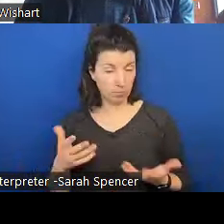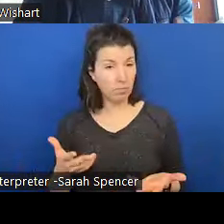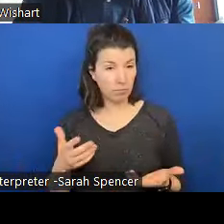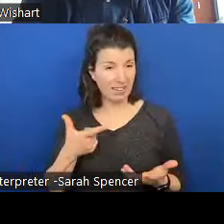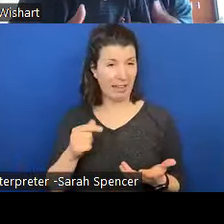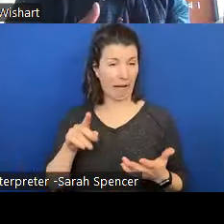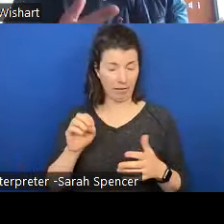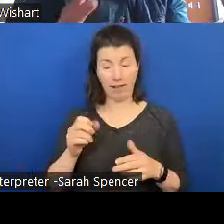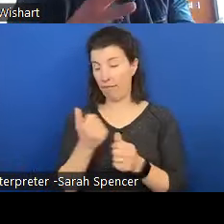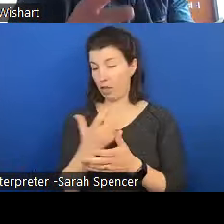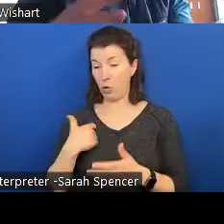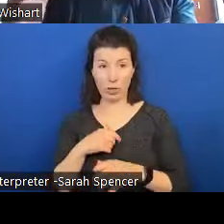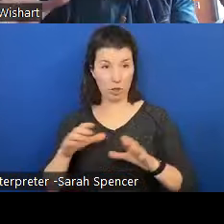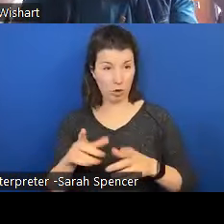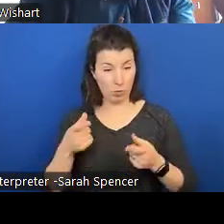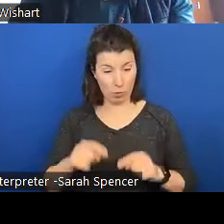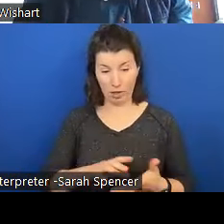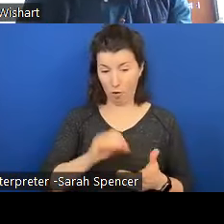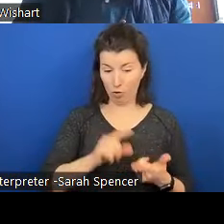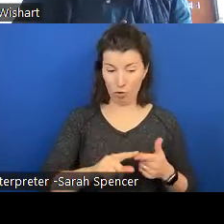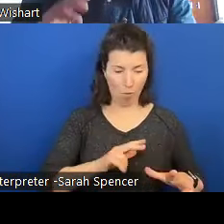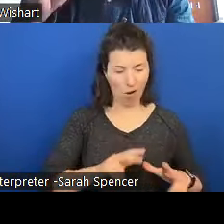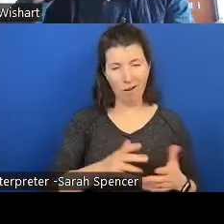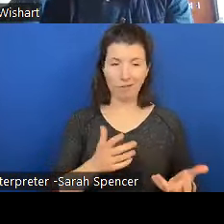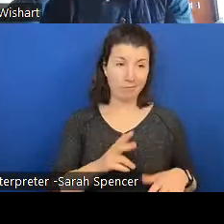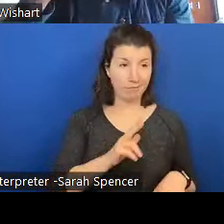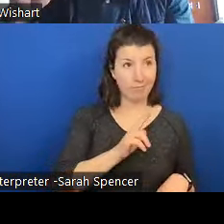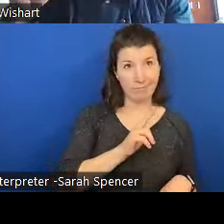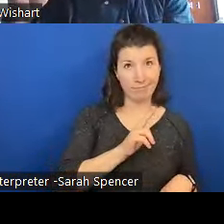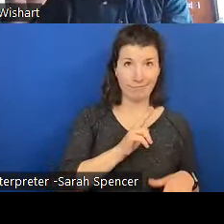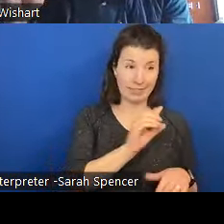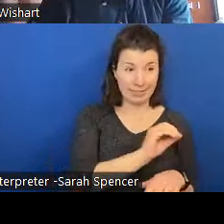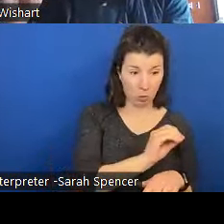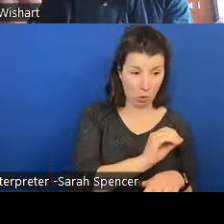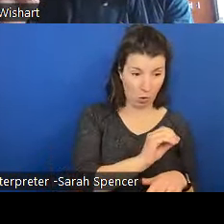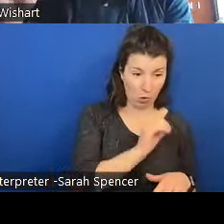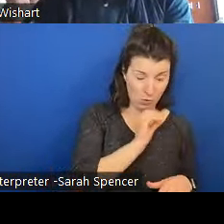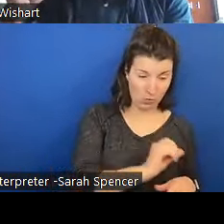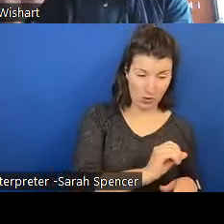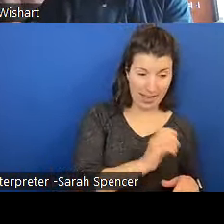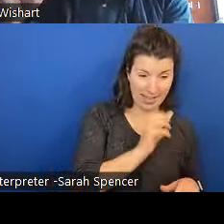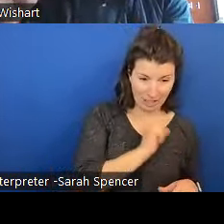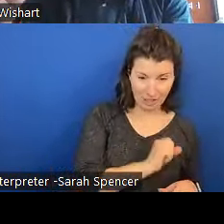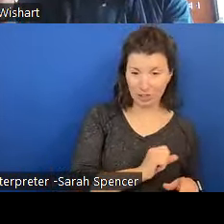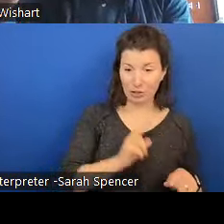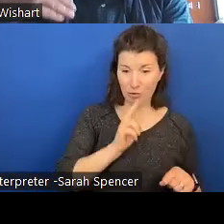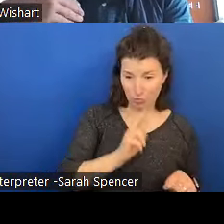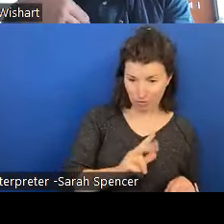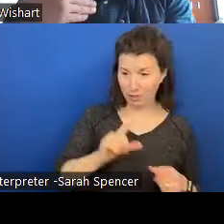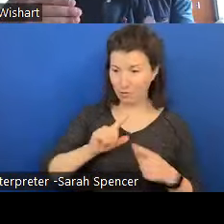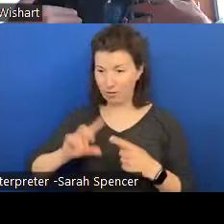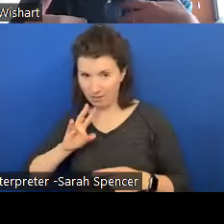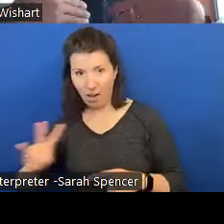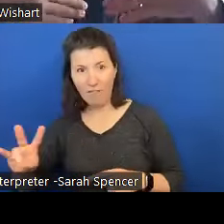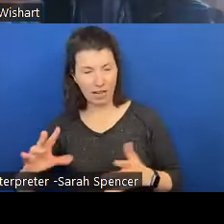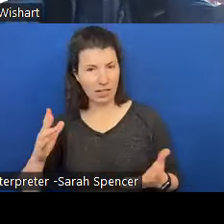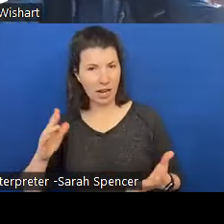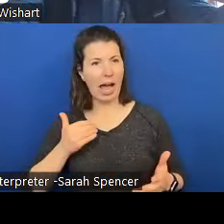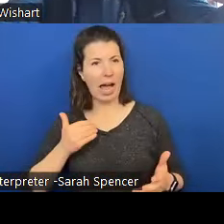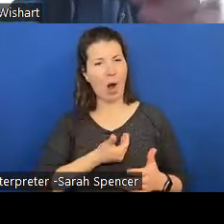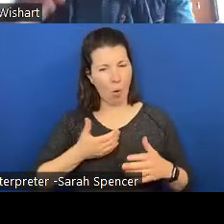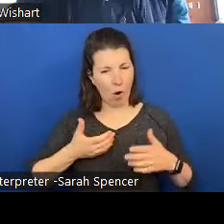to walk from kind of 0 to 3 to 7 is decreasing the amount of effort and the energy that we put into moving